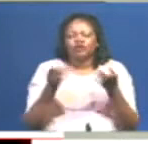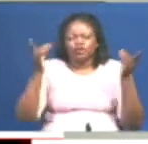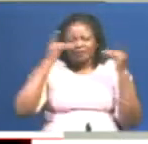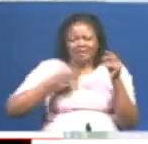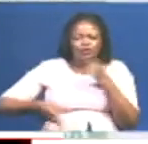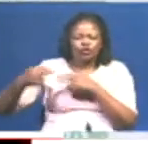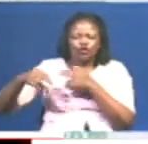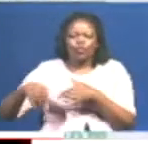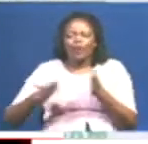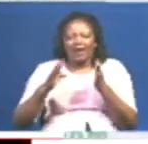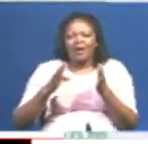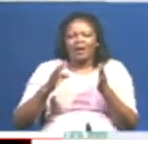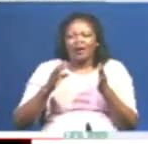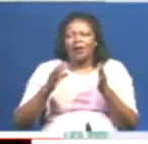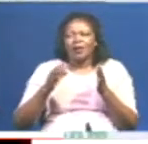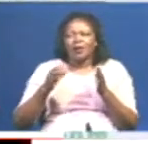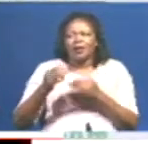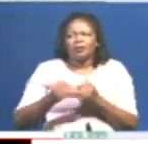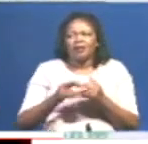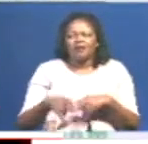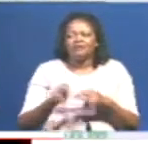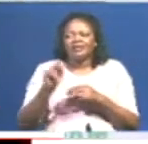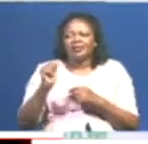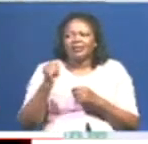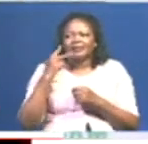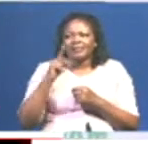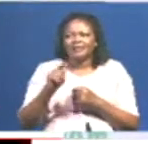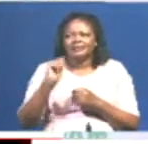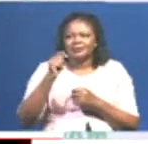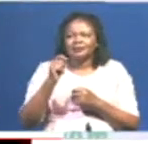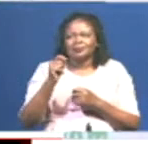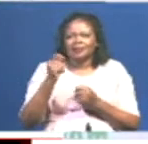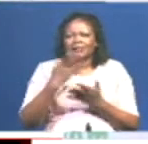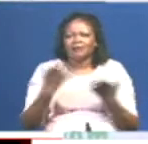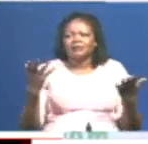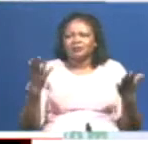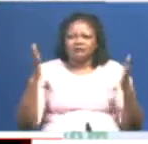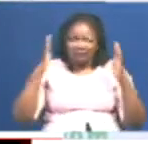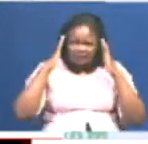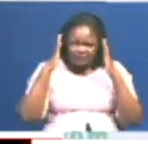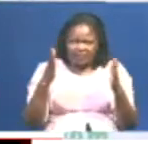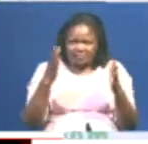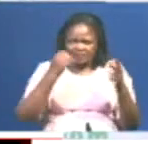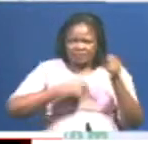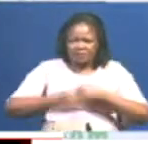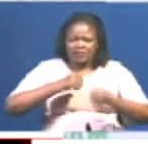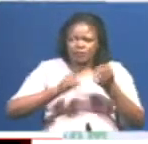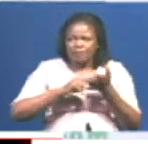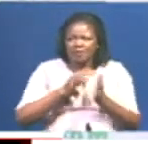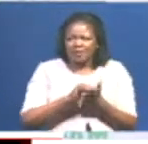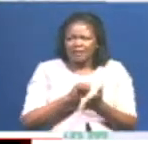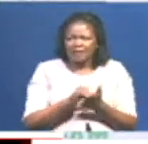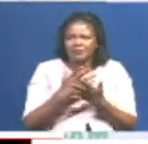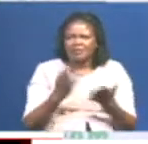the River Tana. I see this as one of the key ingredients in focus-based action, which means it's